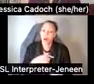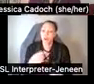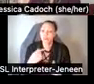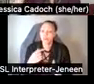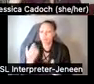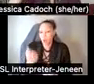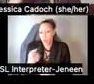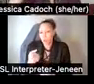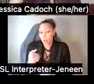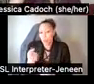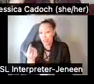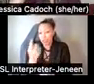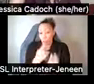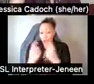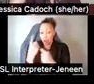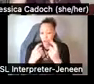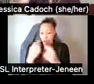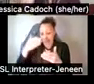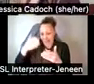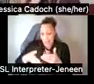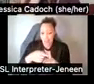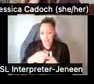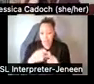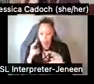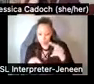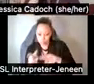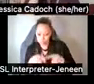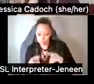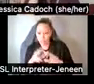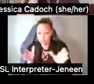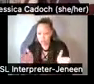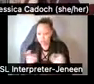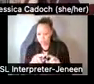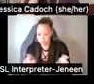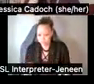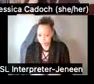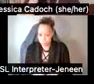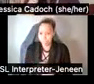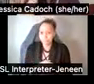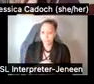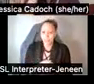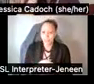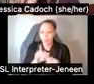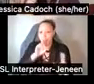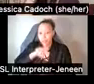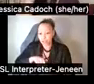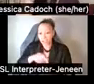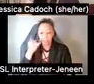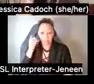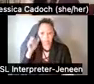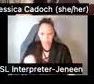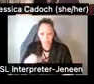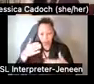end, but I will be moderating the chat and will answer any questions that I can there.